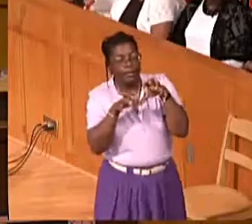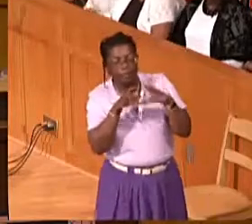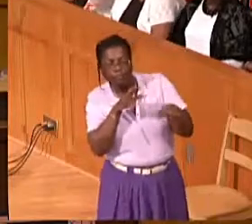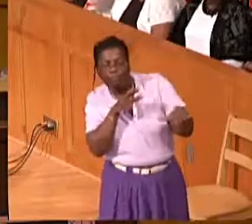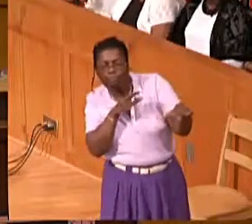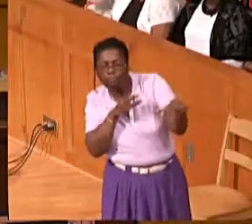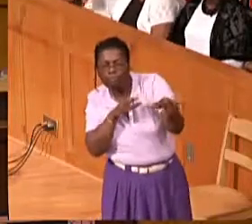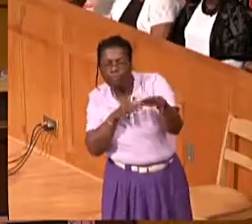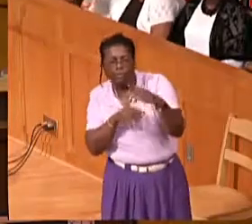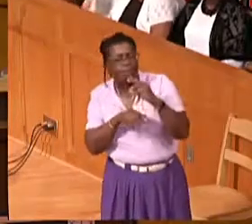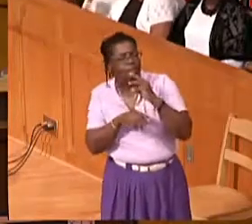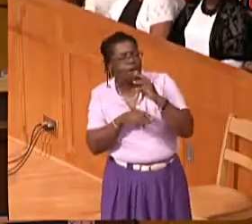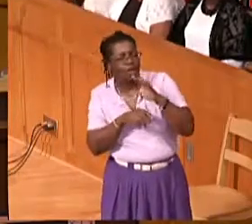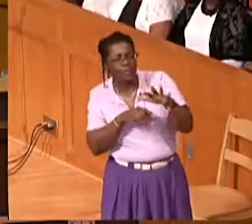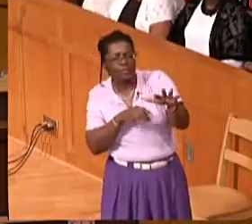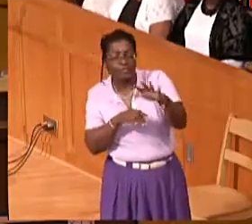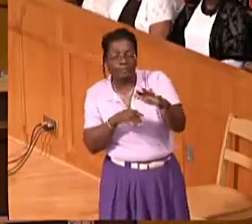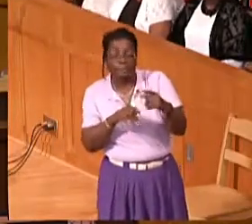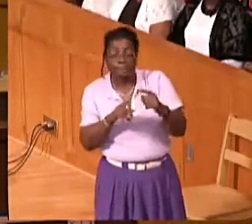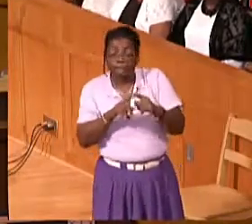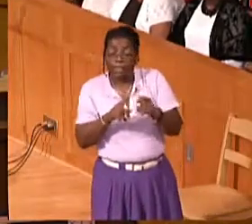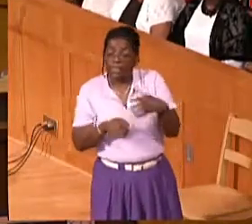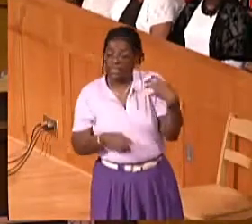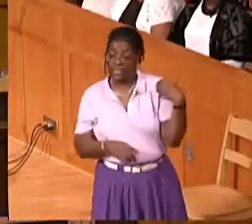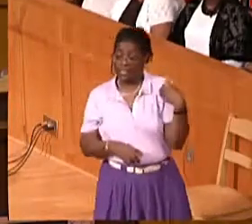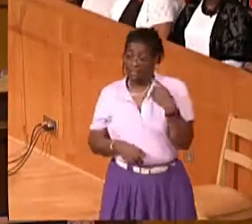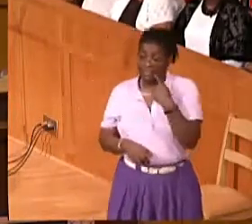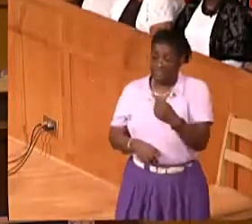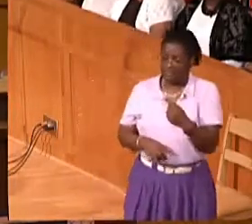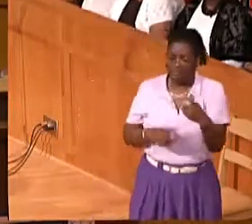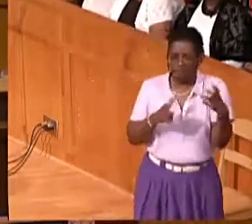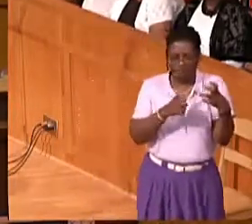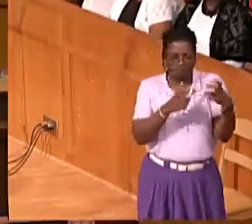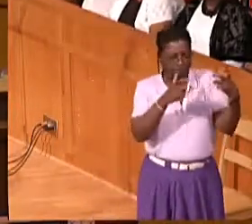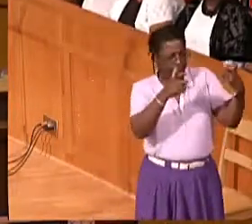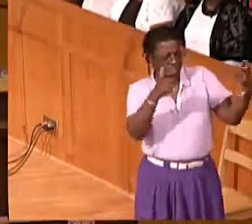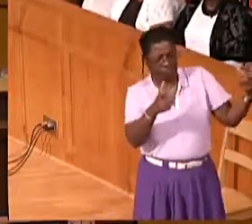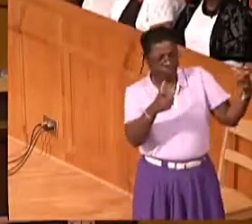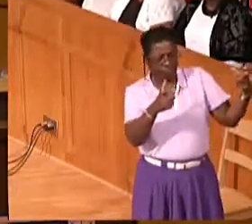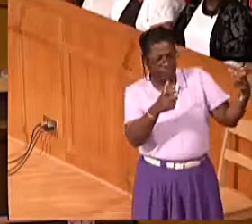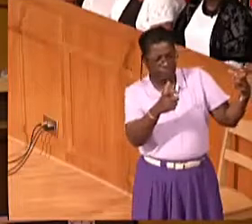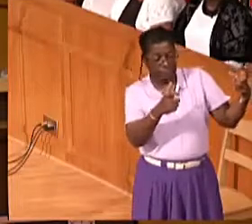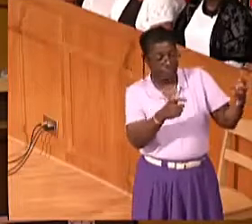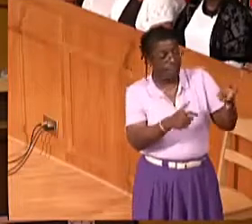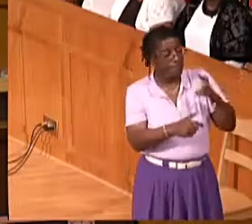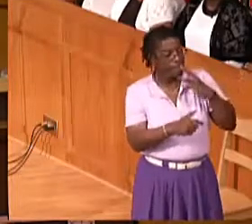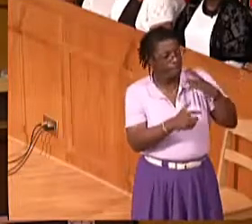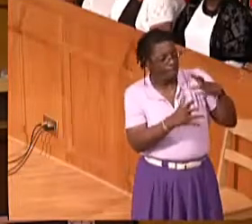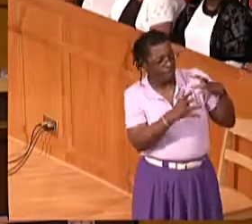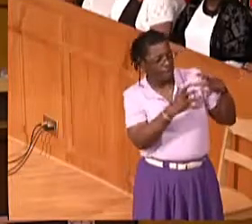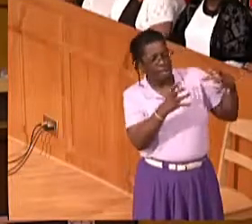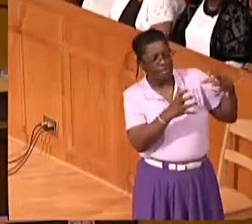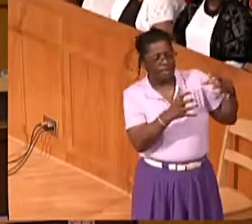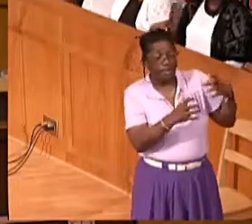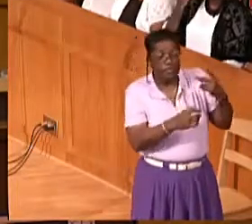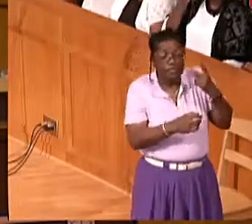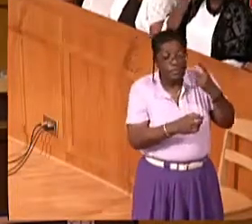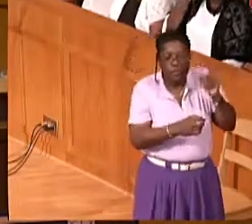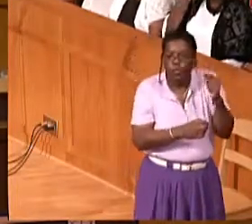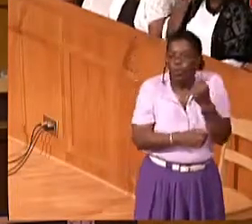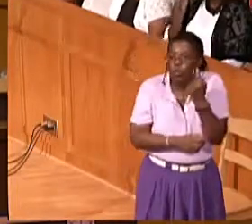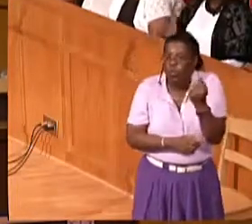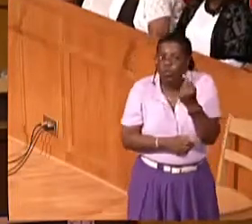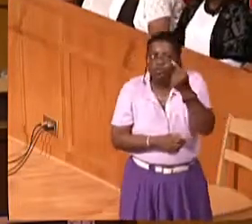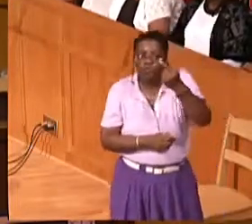that was very startling to me. He says, "As big as that iceberg is, you can only see about a third of it,